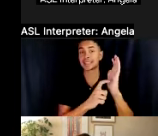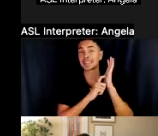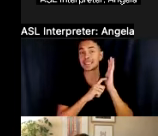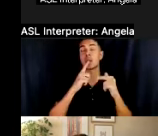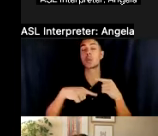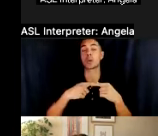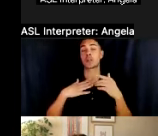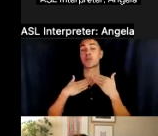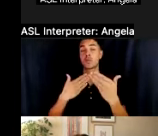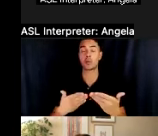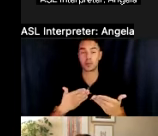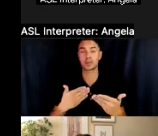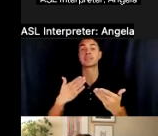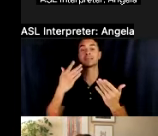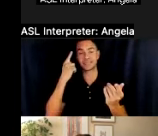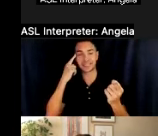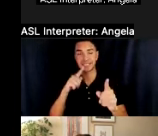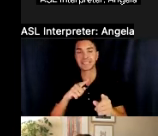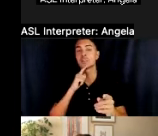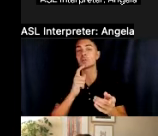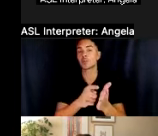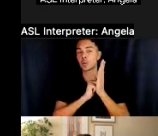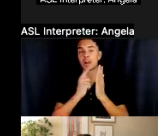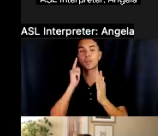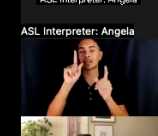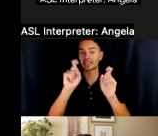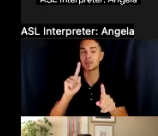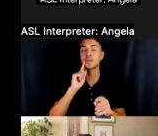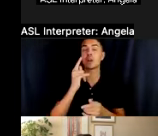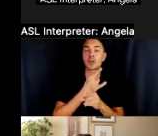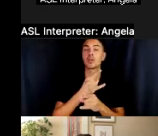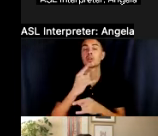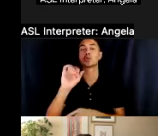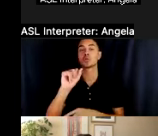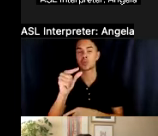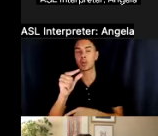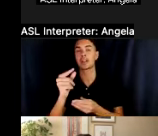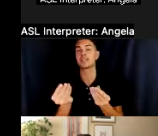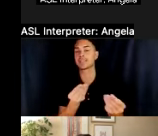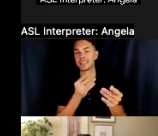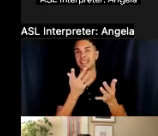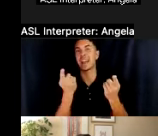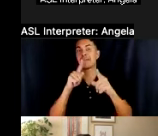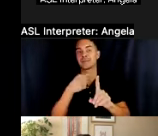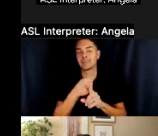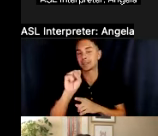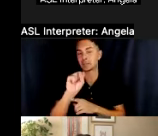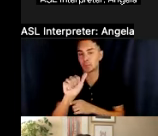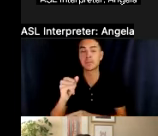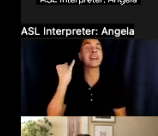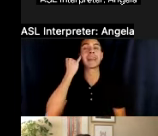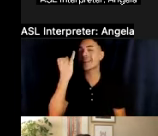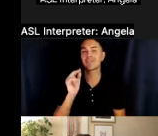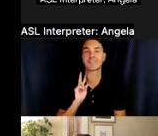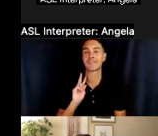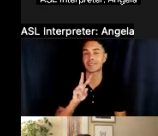for alcohol or drug facilitated sexual assault. So if a victim is intoxicated or high, does anybody want